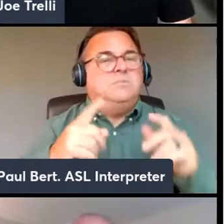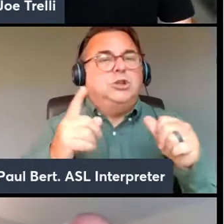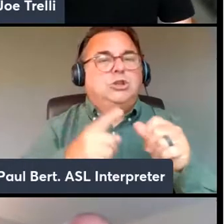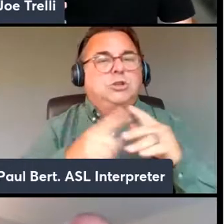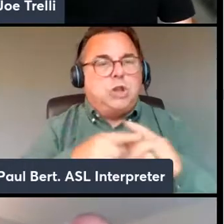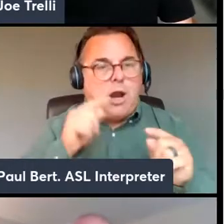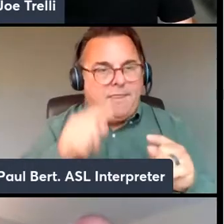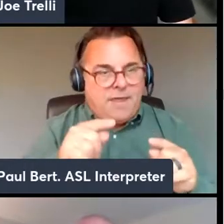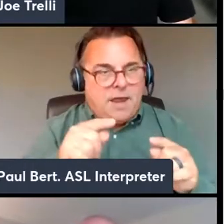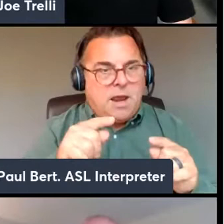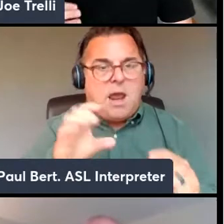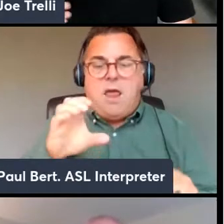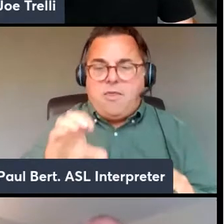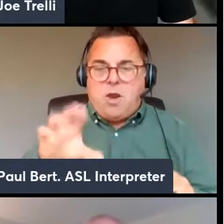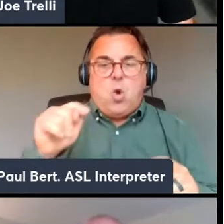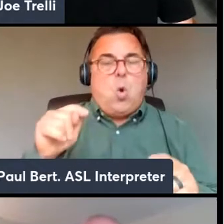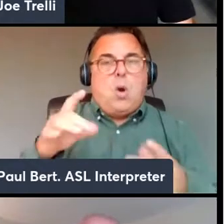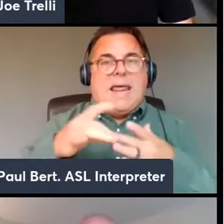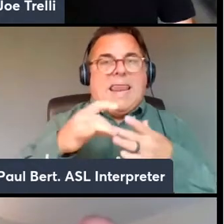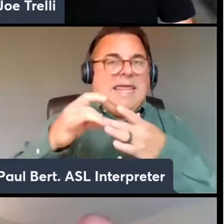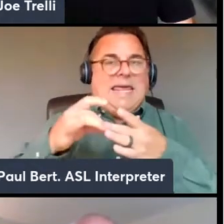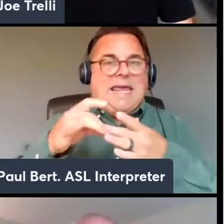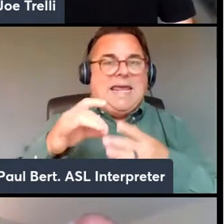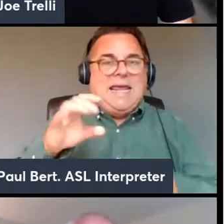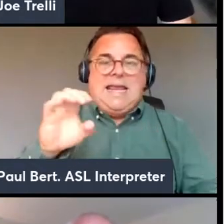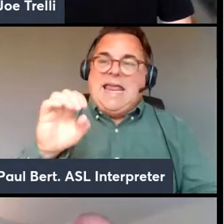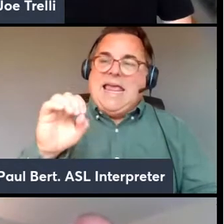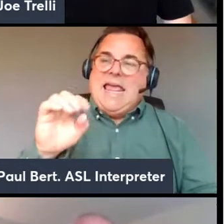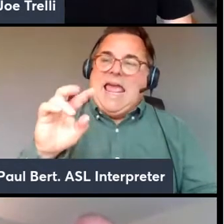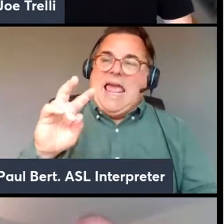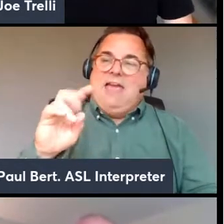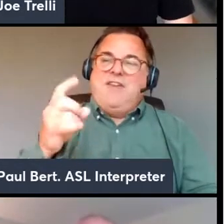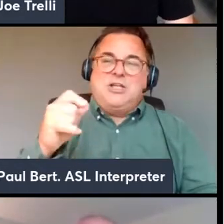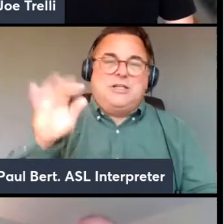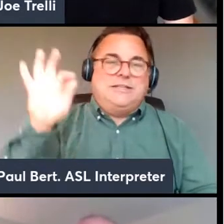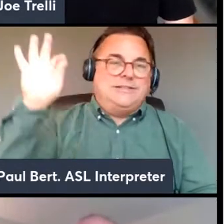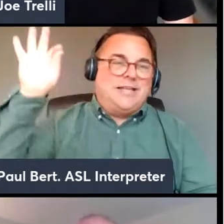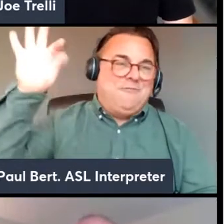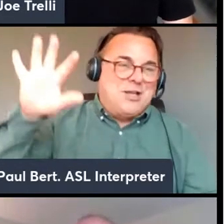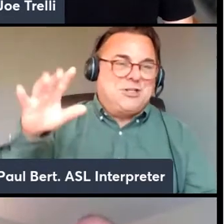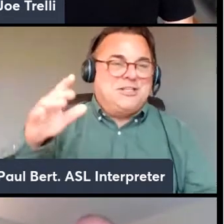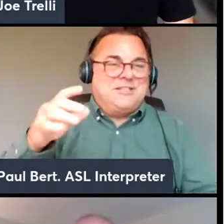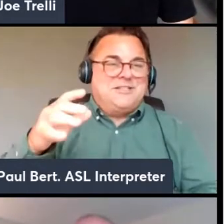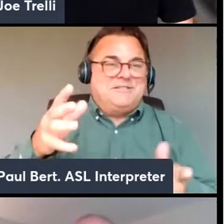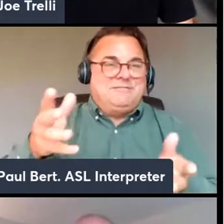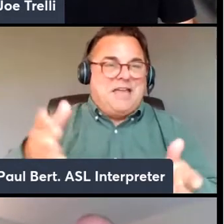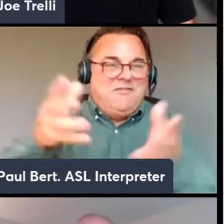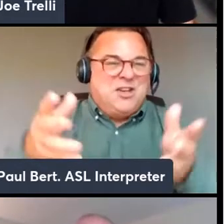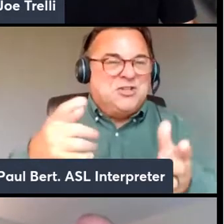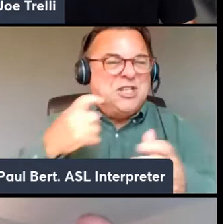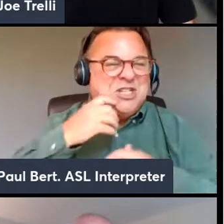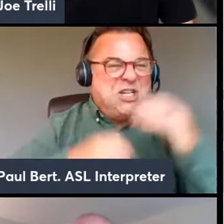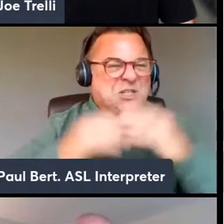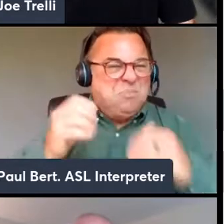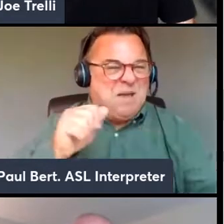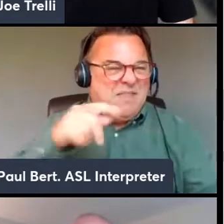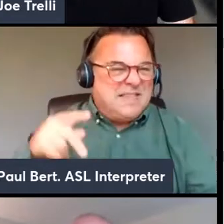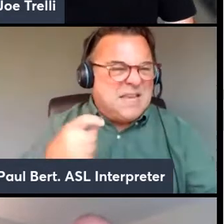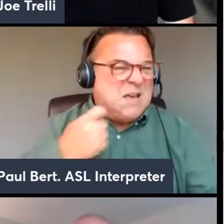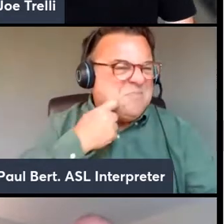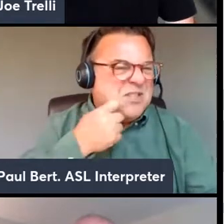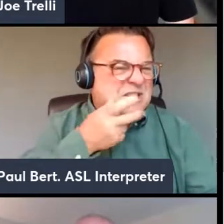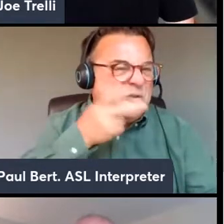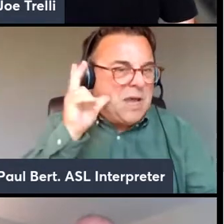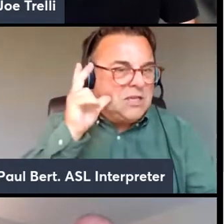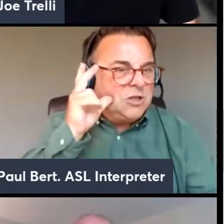then Core, who's our lead evangelist, will go into a little application that he's built actually in the last couple of days to show